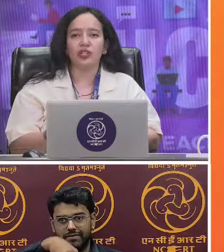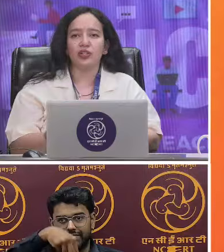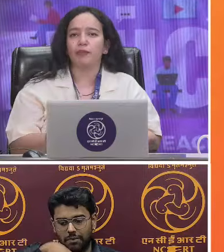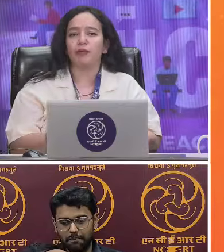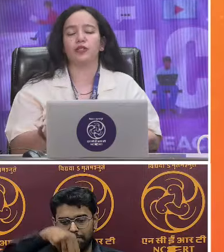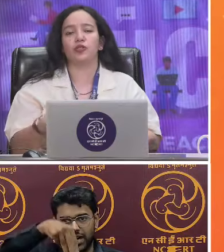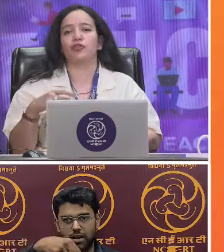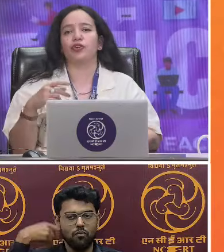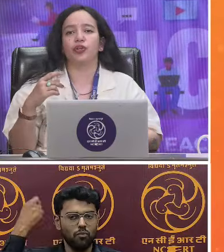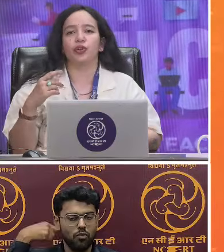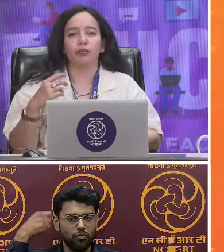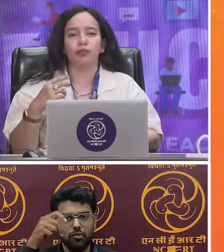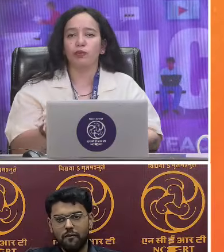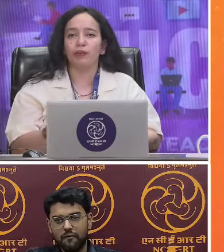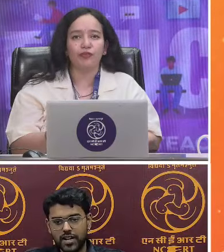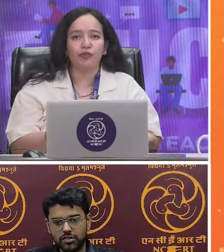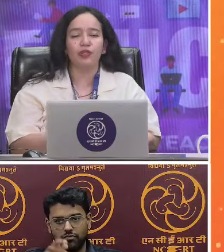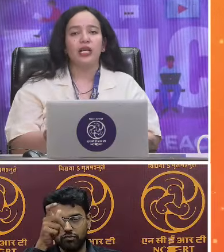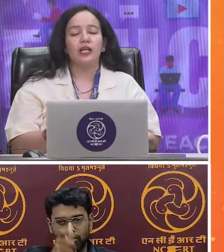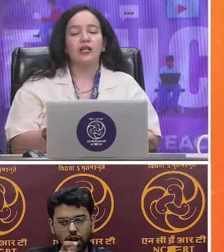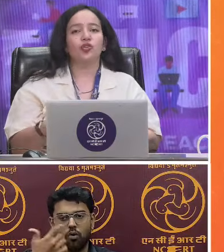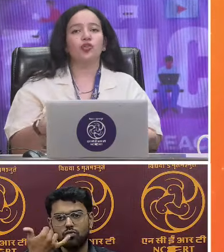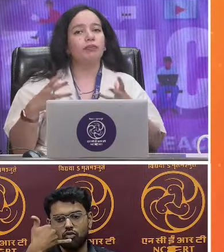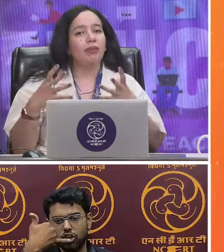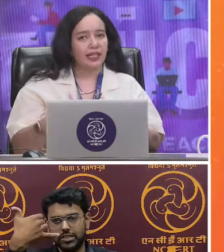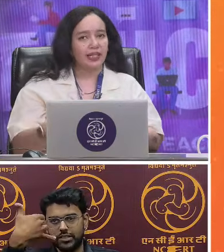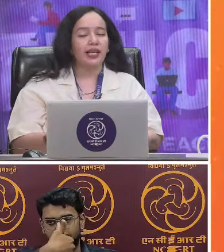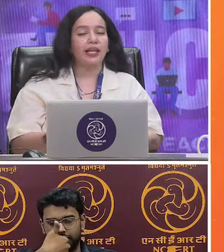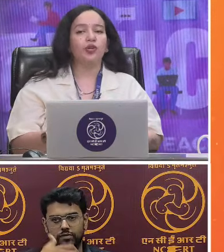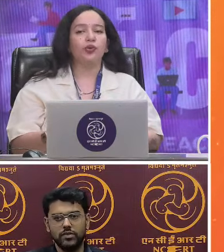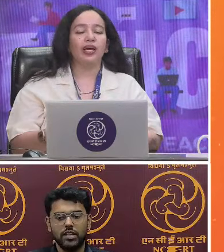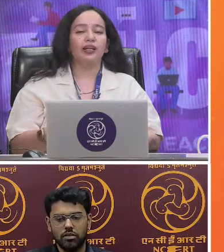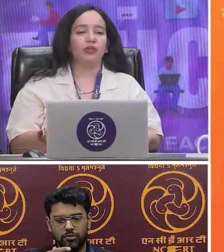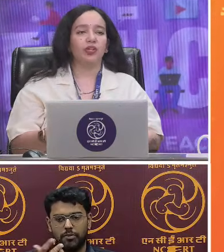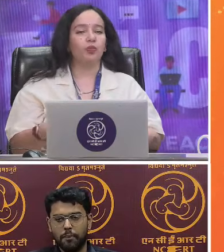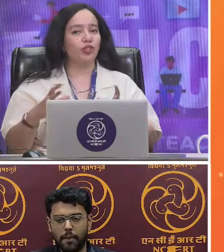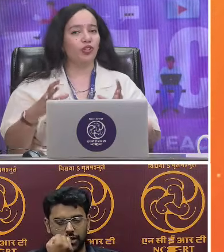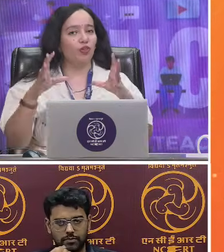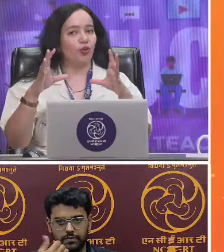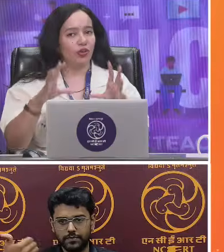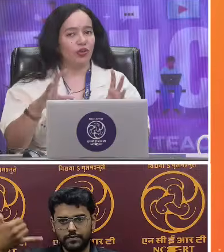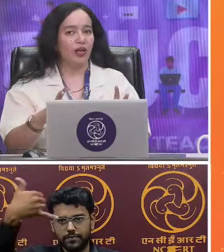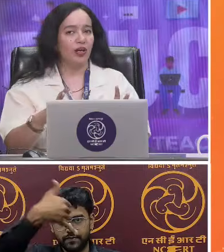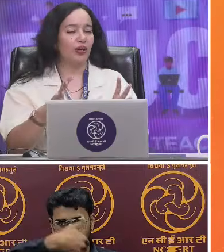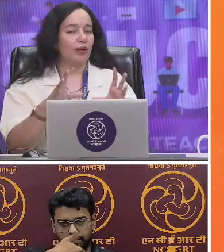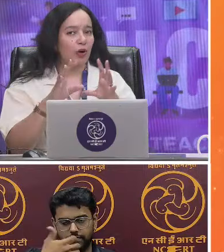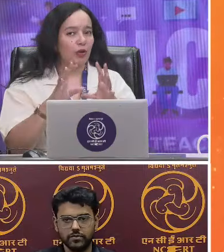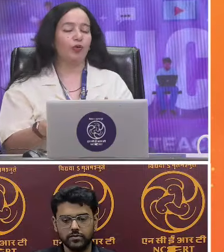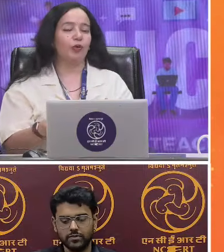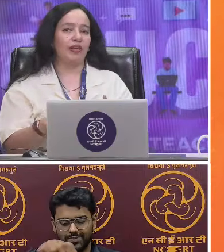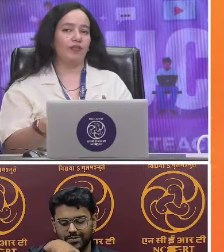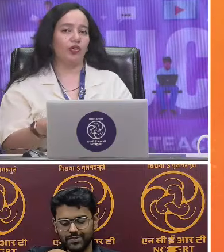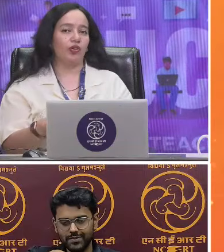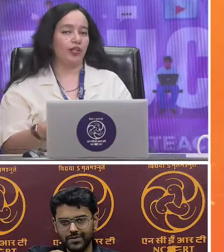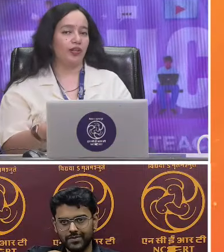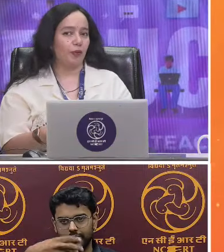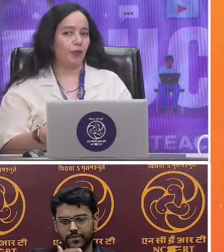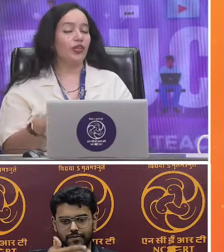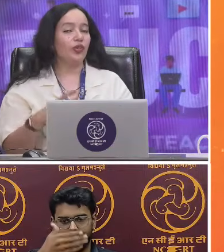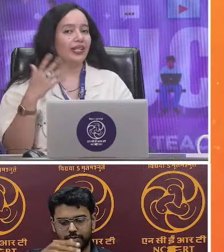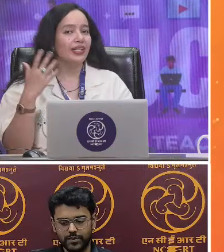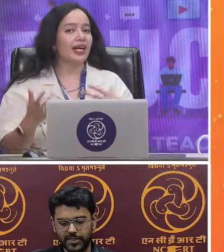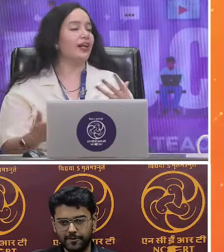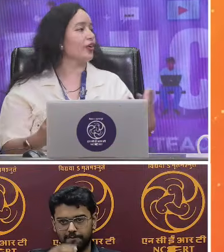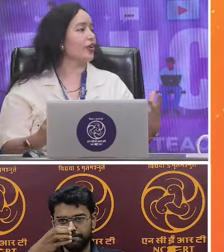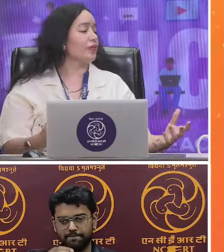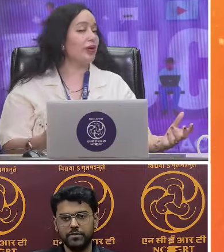professional cameras or for your mobile phone. So you can buy that and you can put your phone, you can mount your mobile phone on the tripod and you